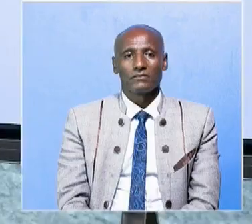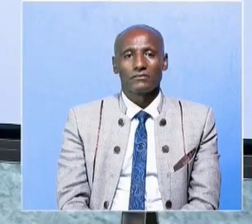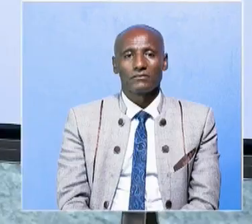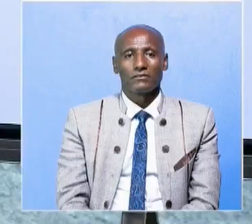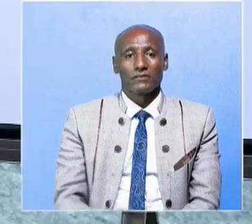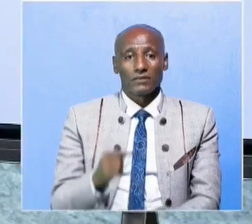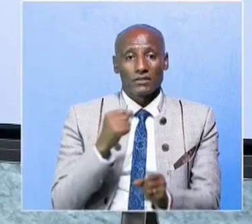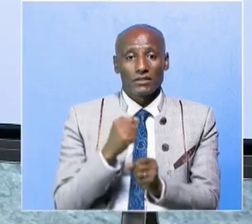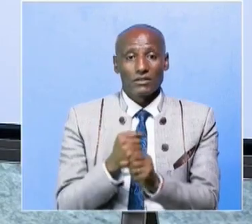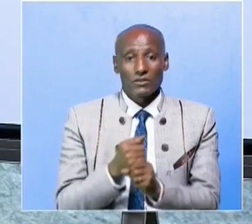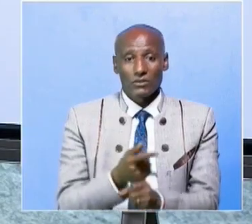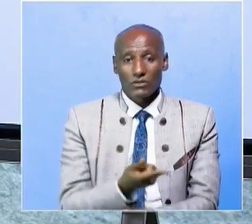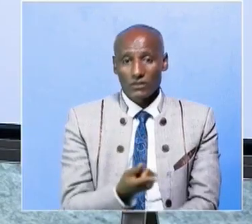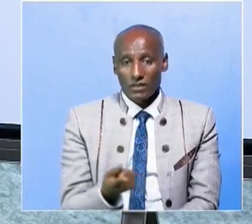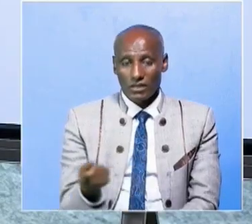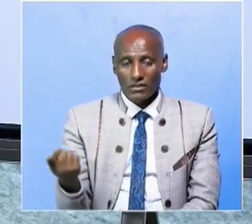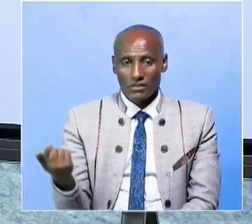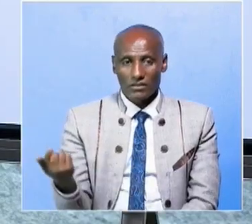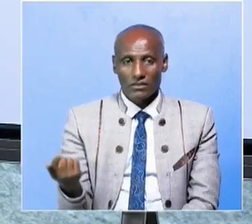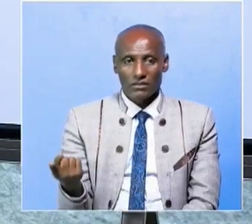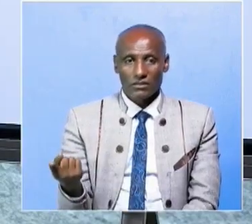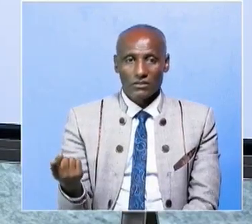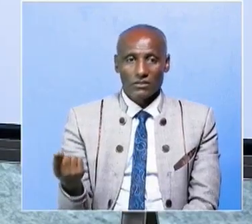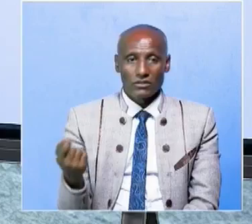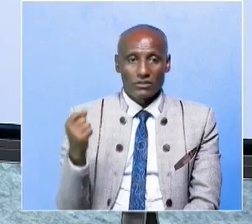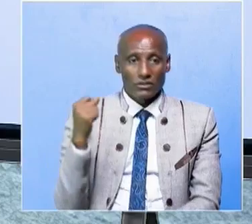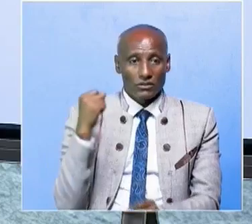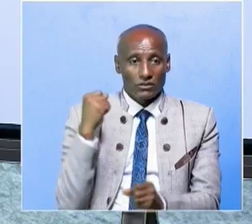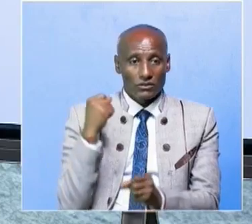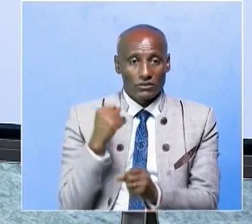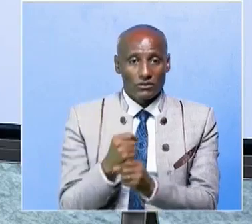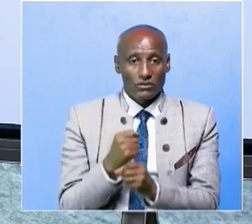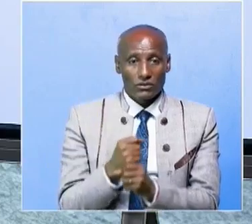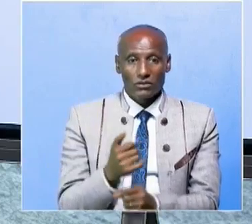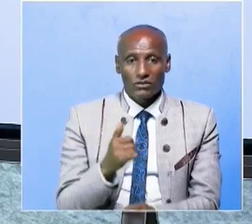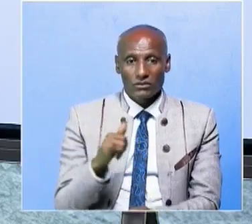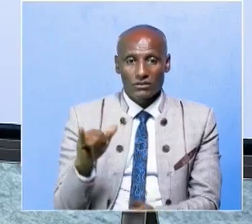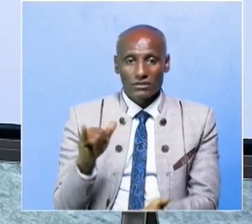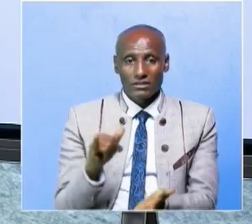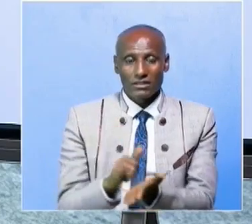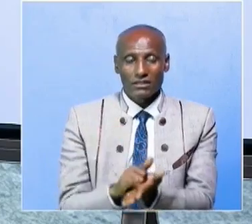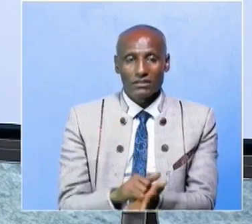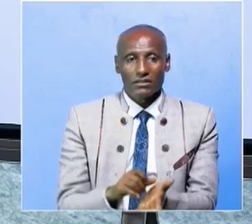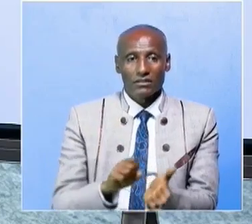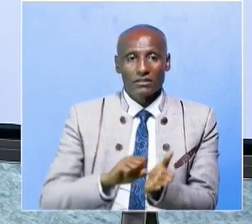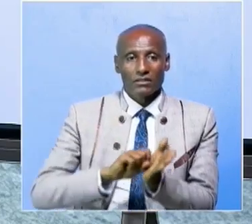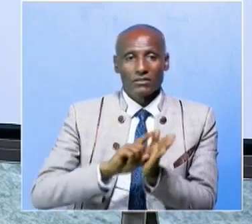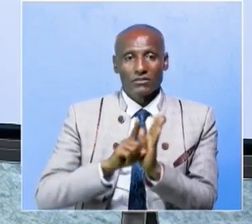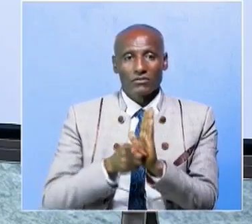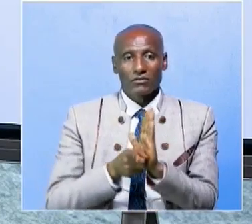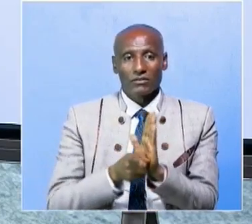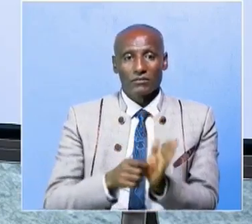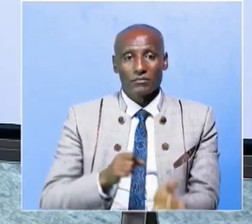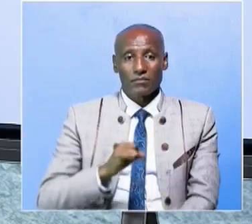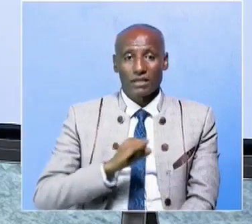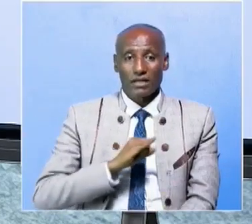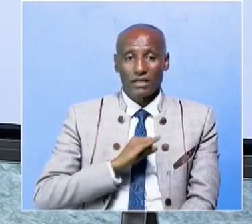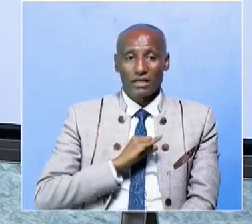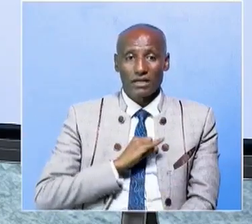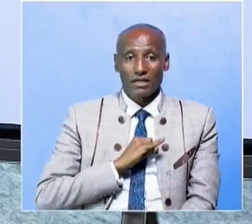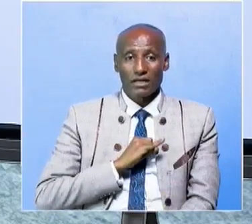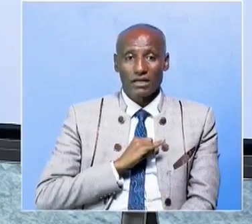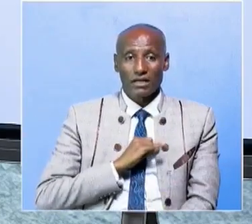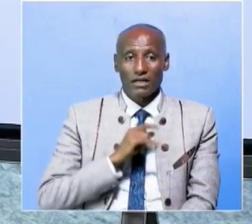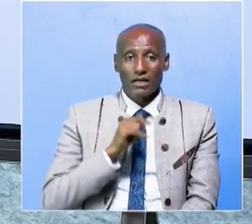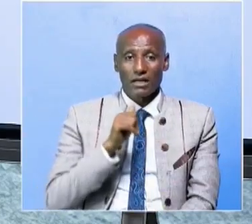do this, or you could do that, okay? For example, let's say I am